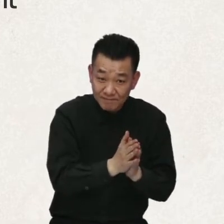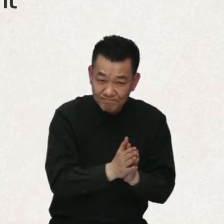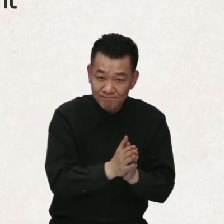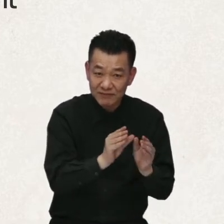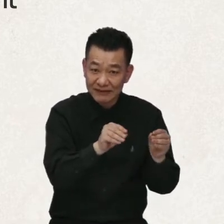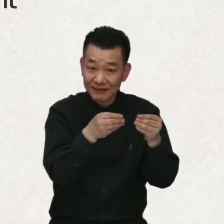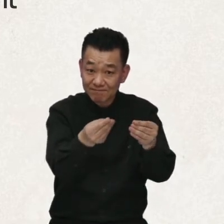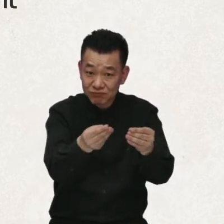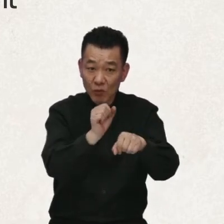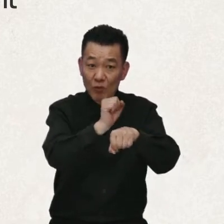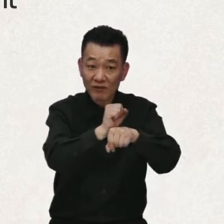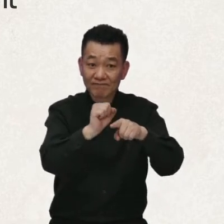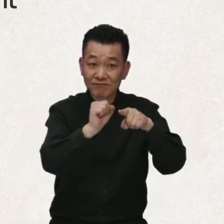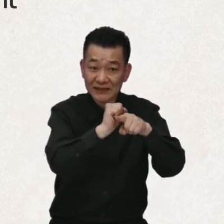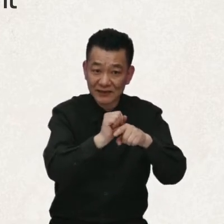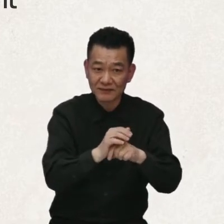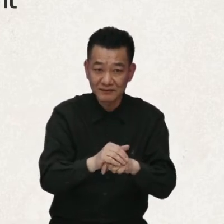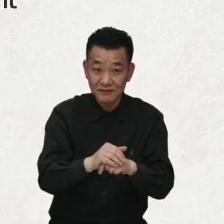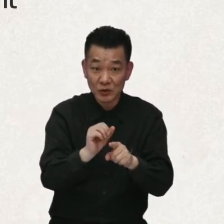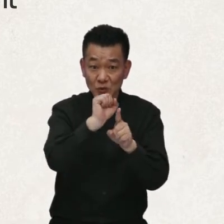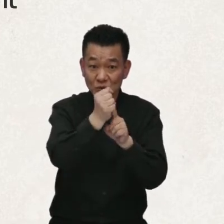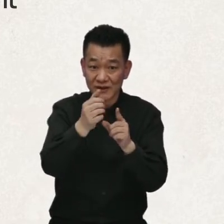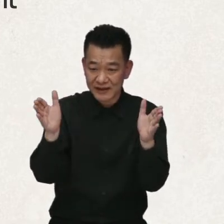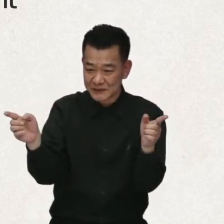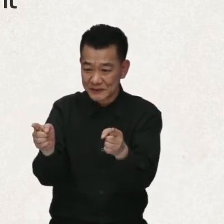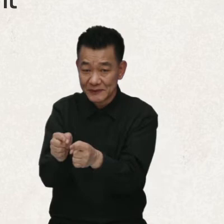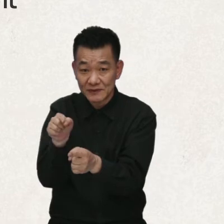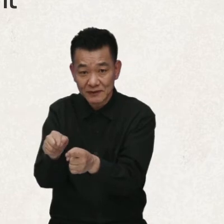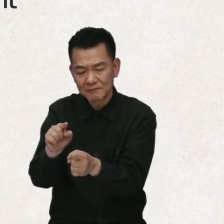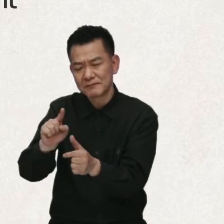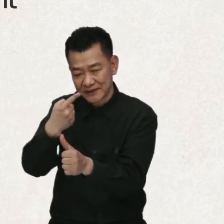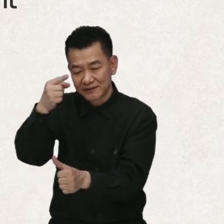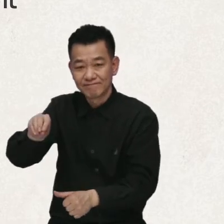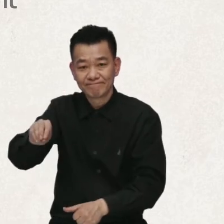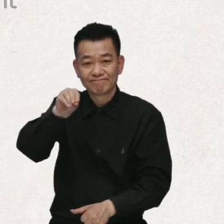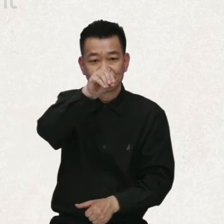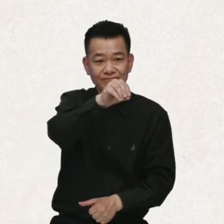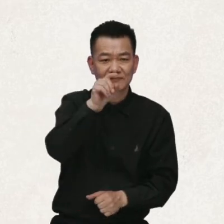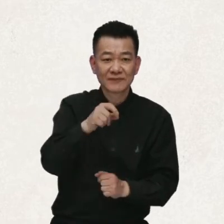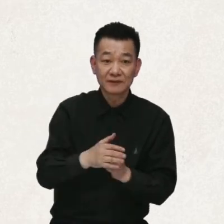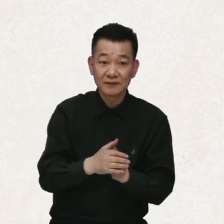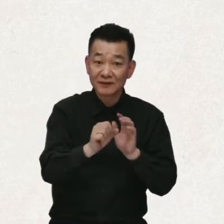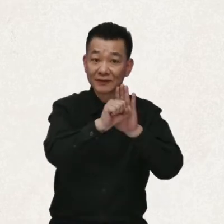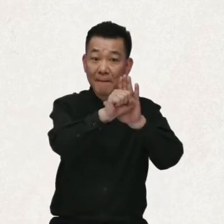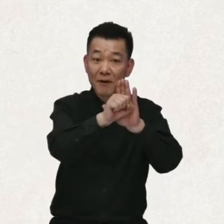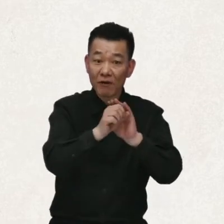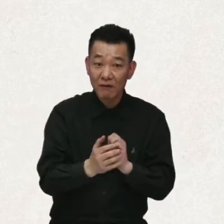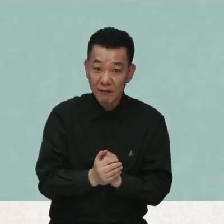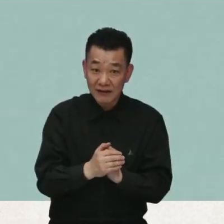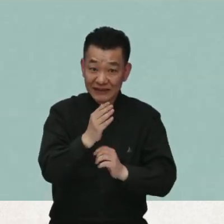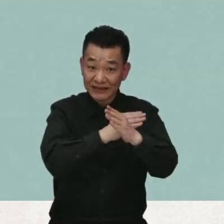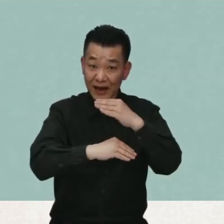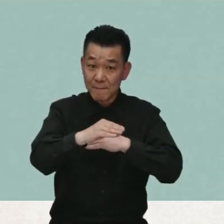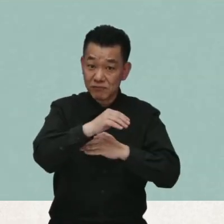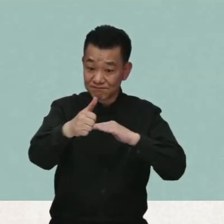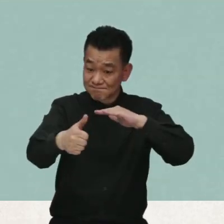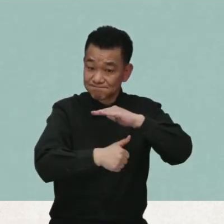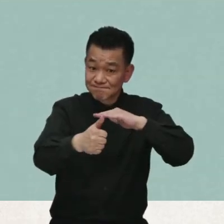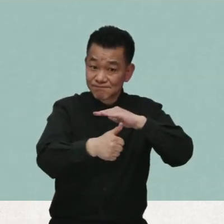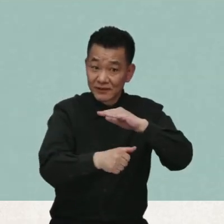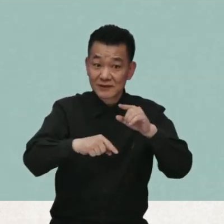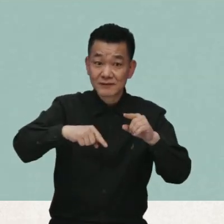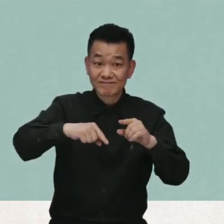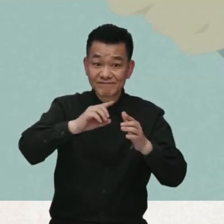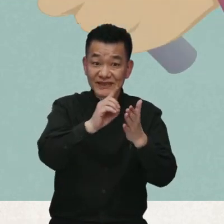in order to ensure their poor social status with practical equality. For example, to prevent discrimination